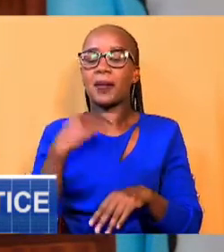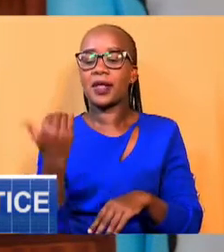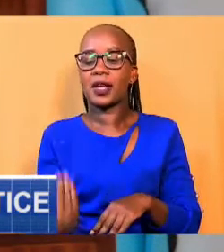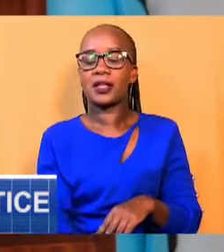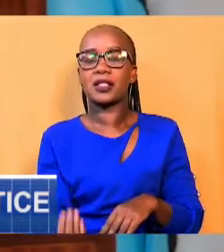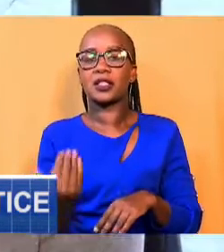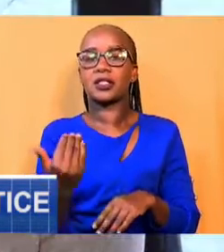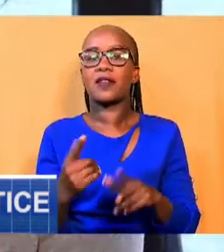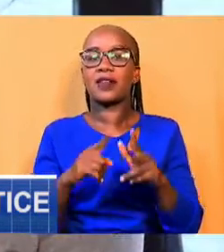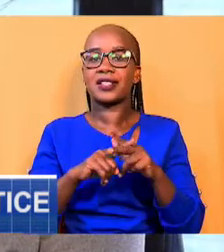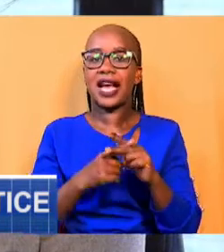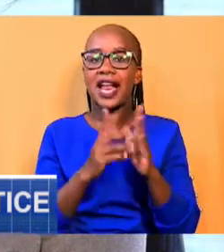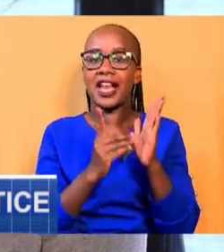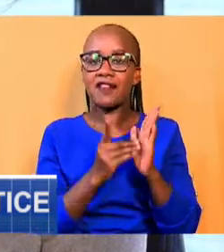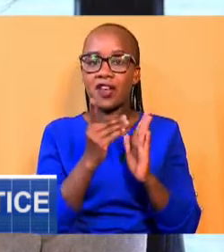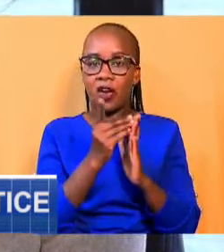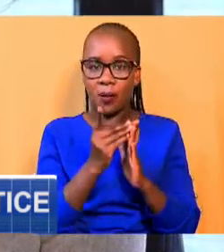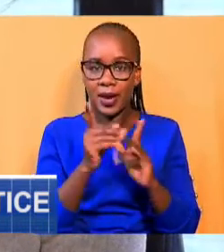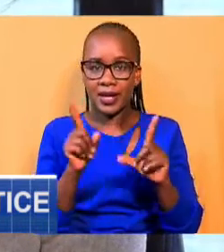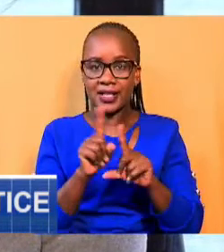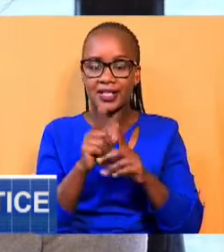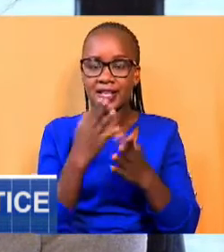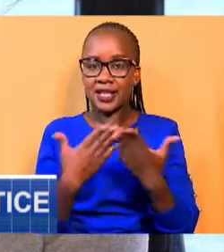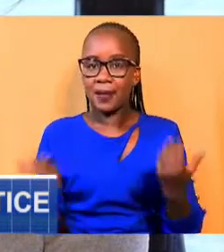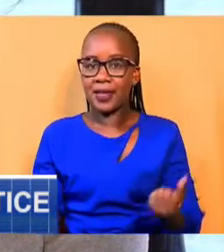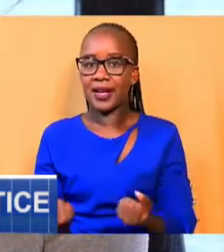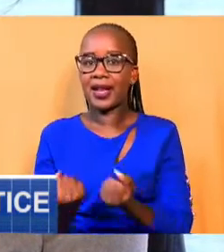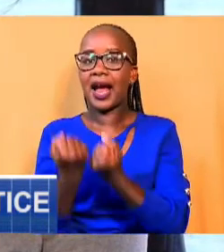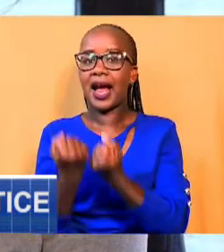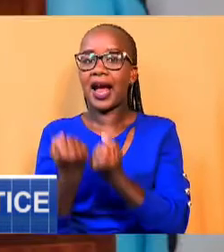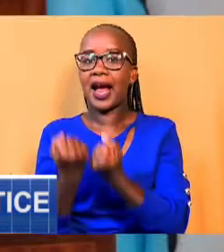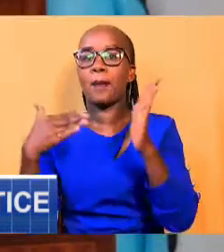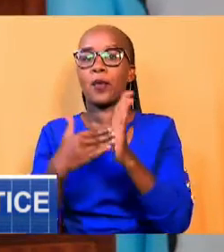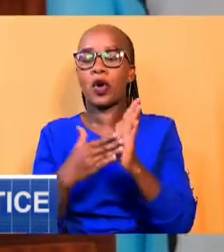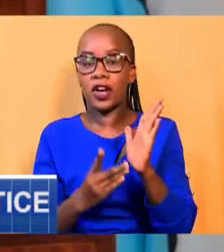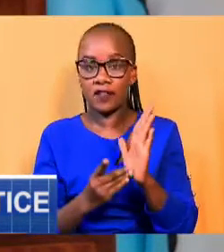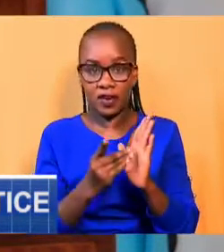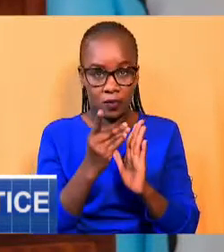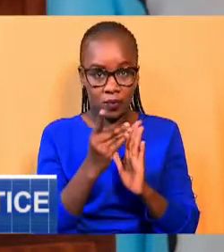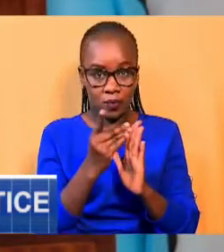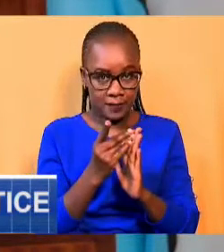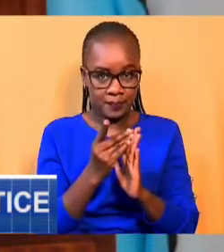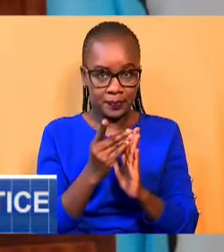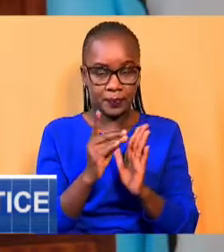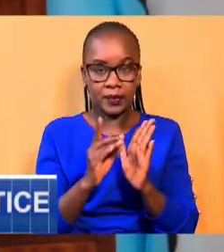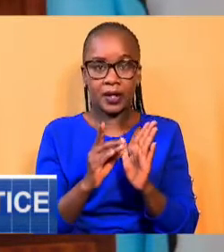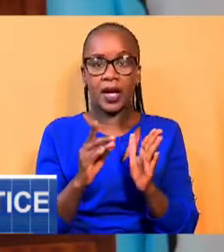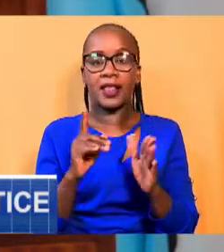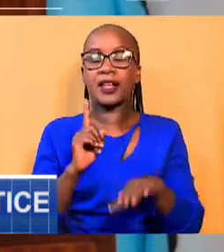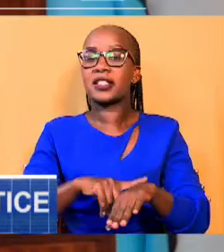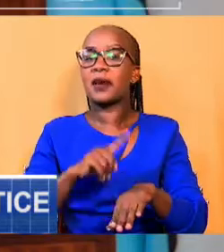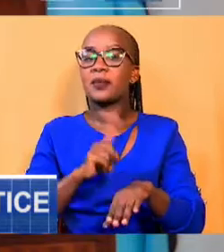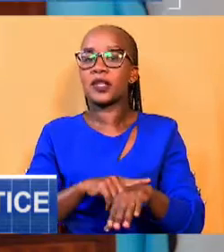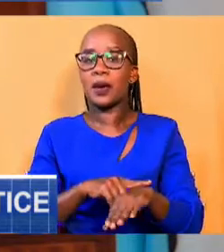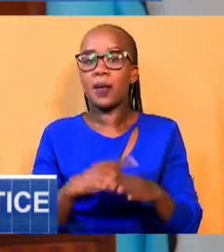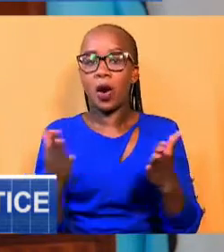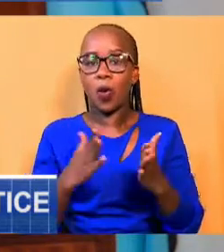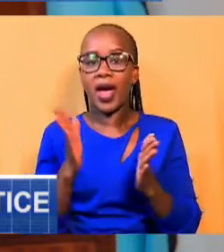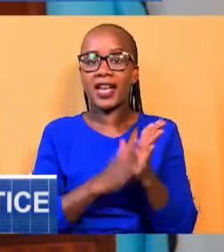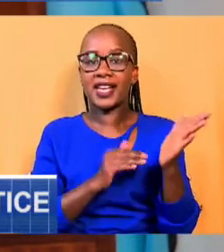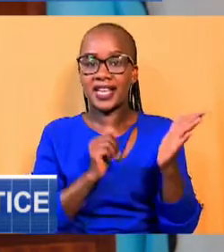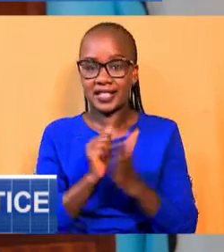child's brain is still developing and something happens and brain development ceases at some point or